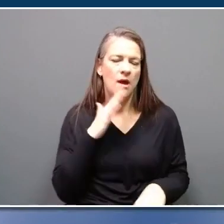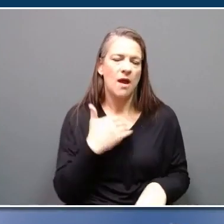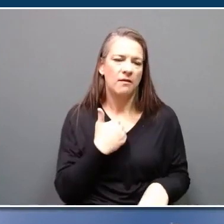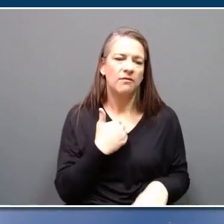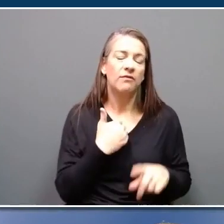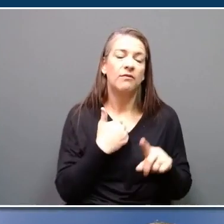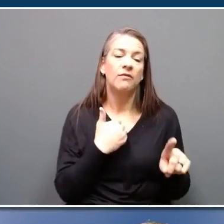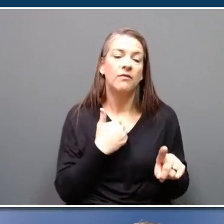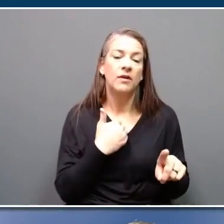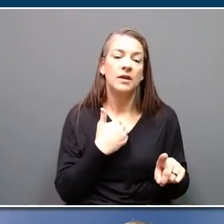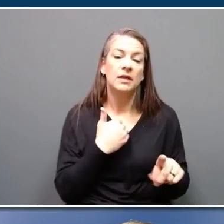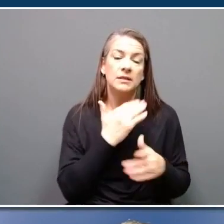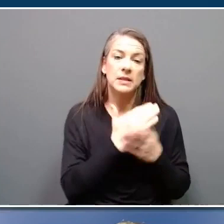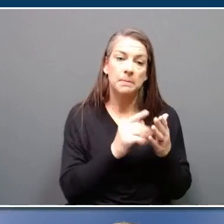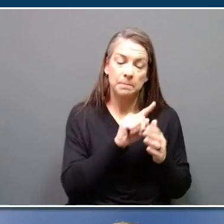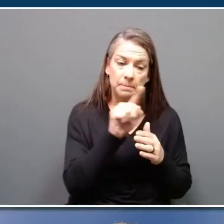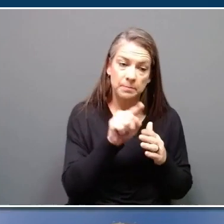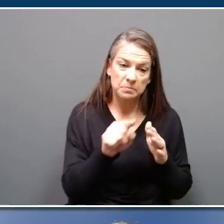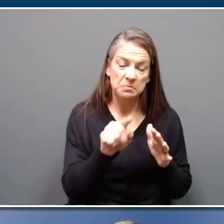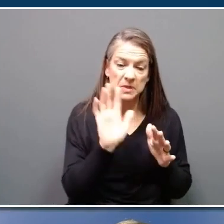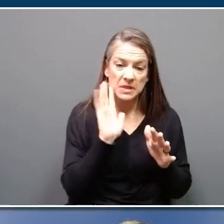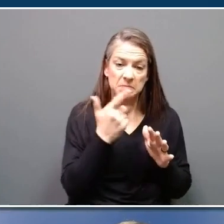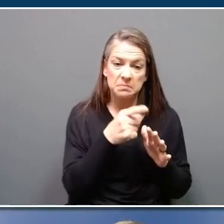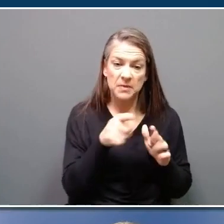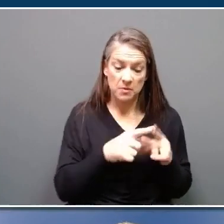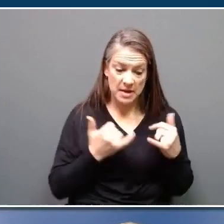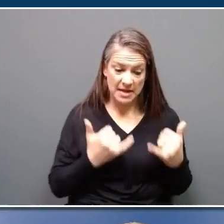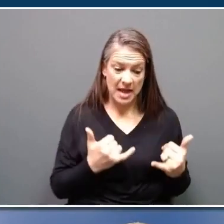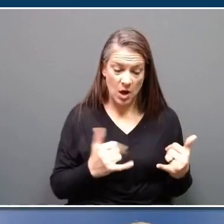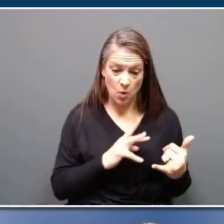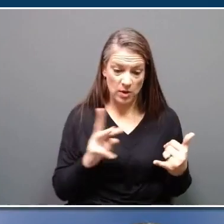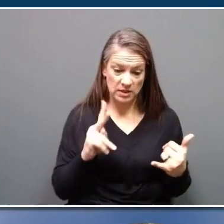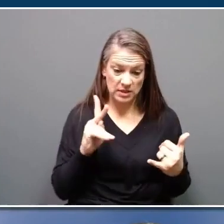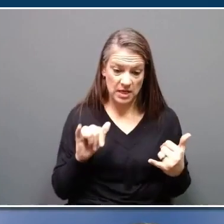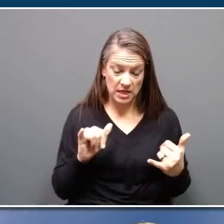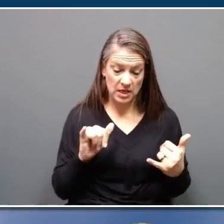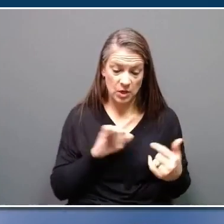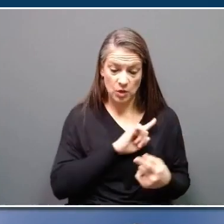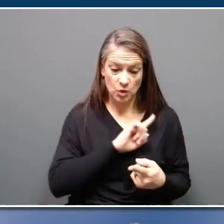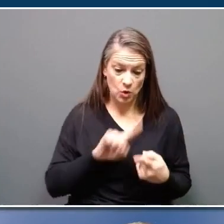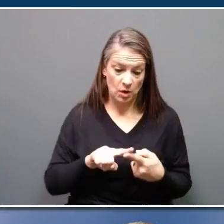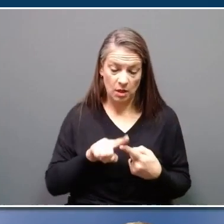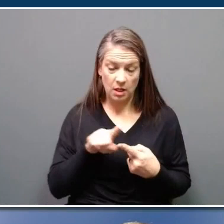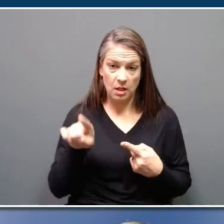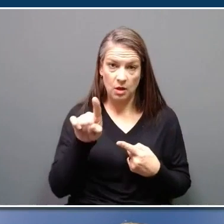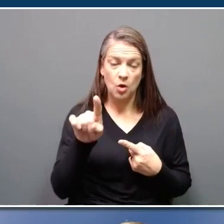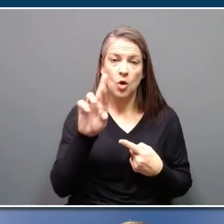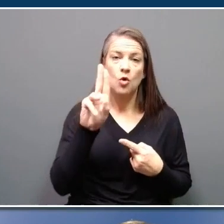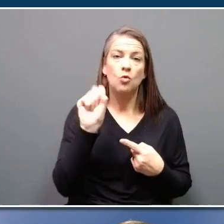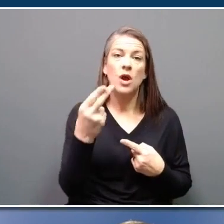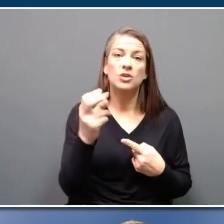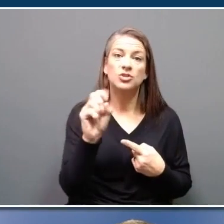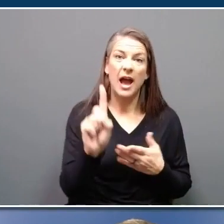that goes through pretty much from now in western Kentucky through the rush hour time period, a